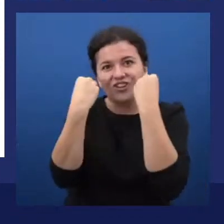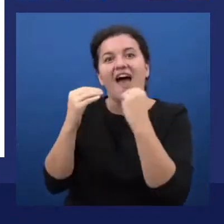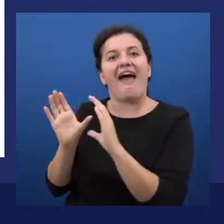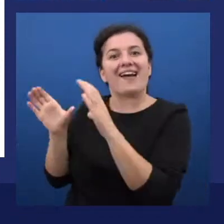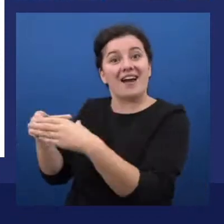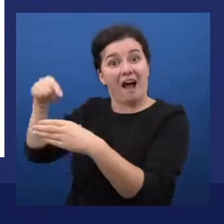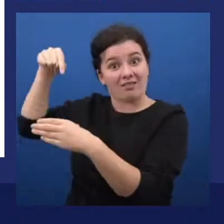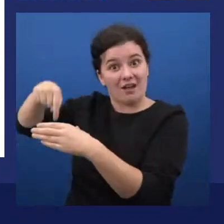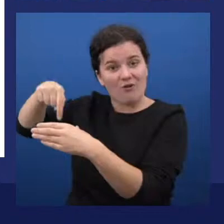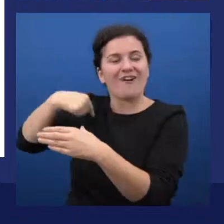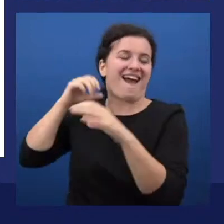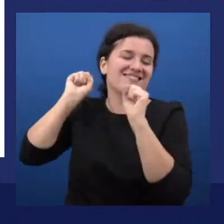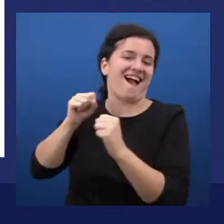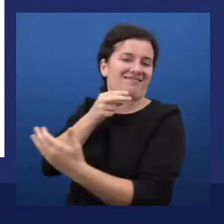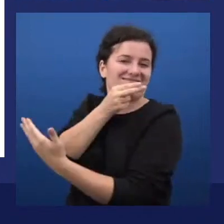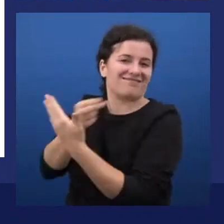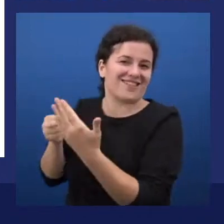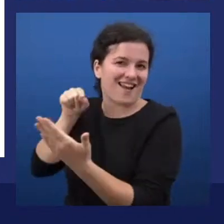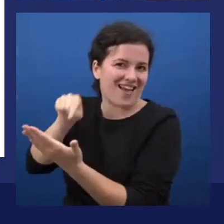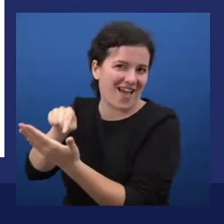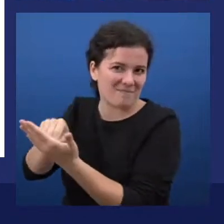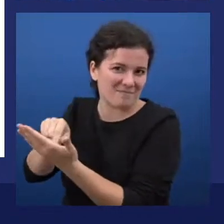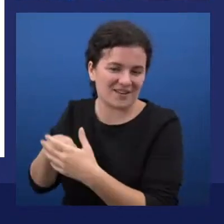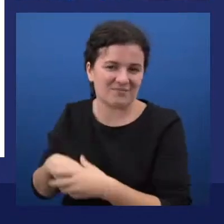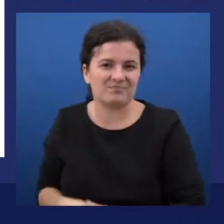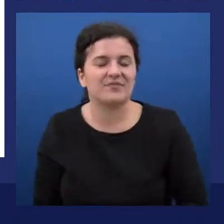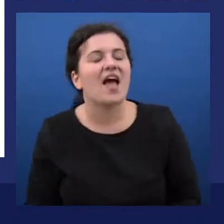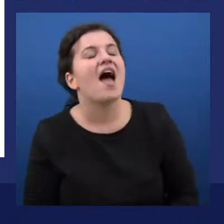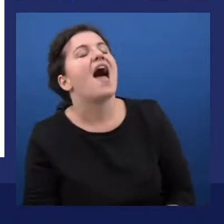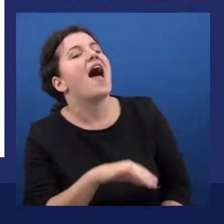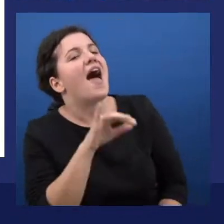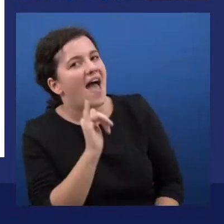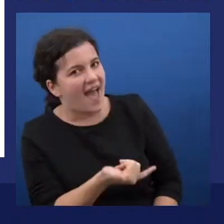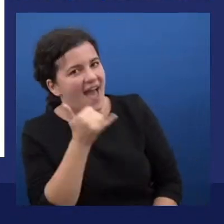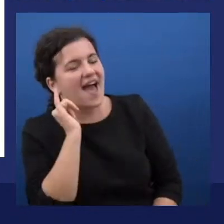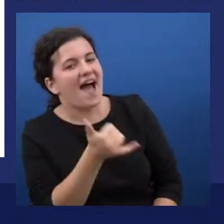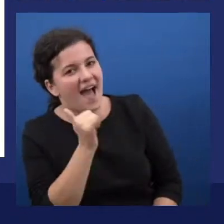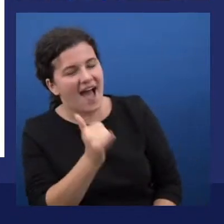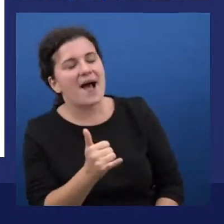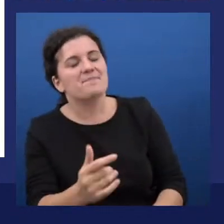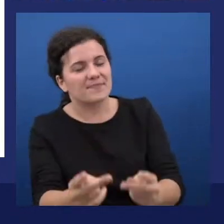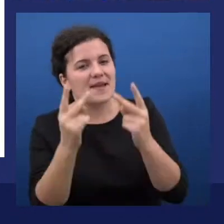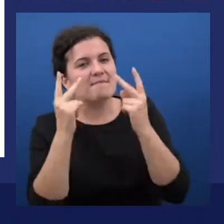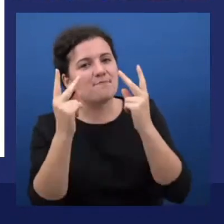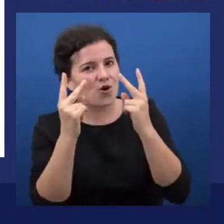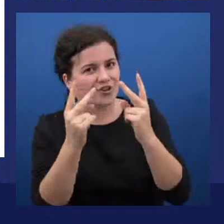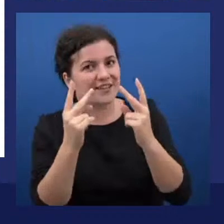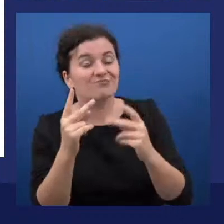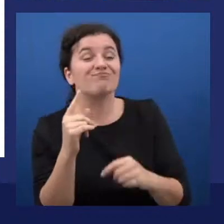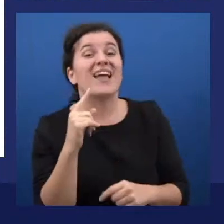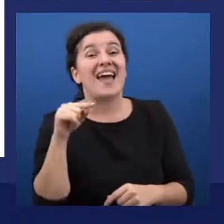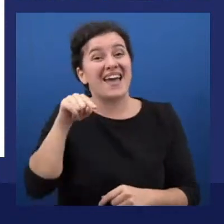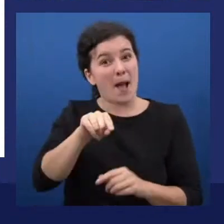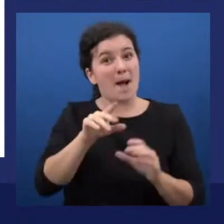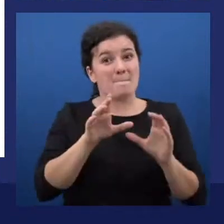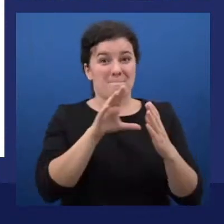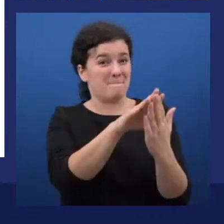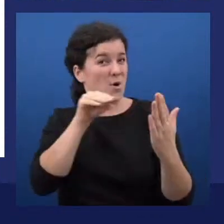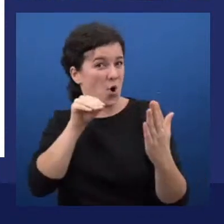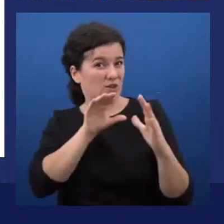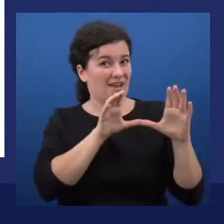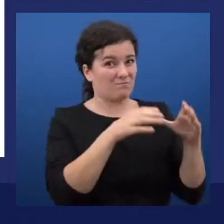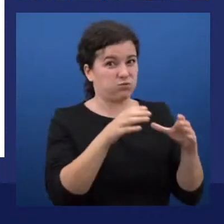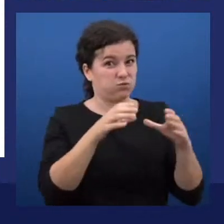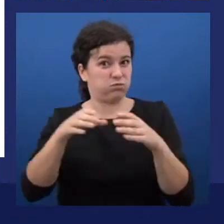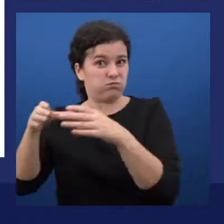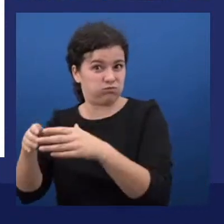that. Yeah, I mean, and that's the thing I think is important, is that this particular model is not going to do anything outside